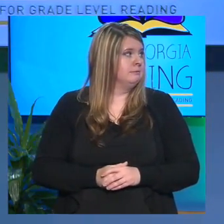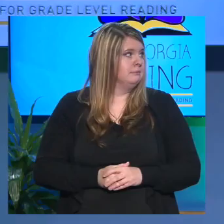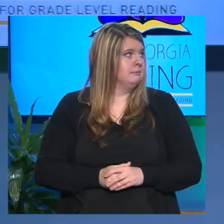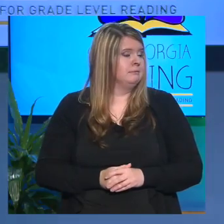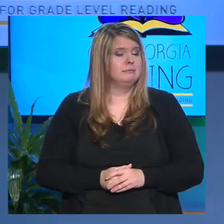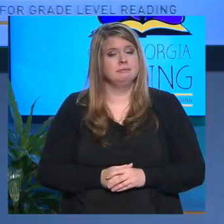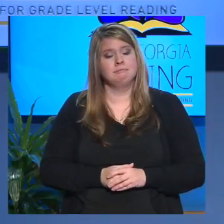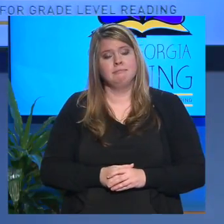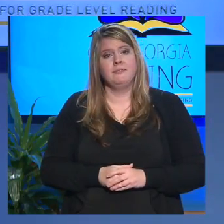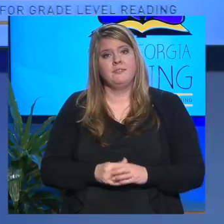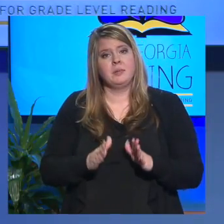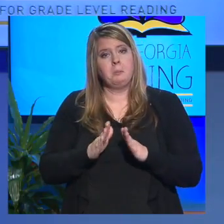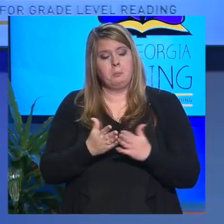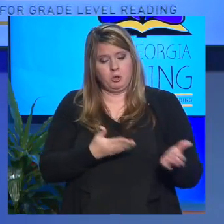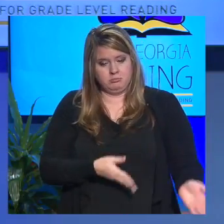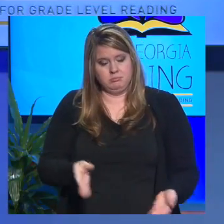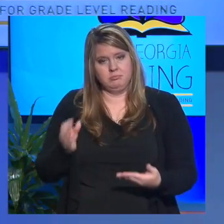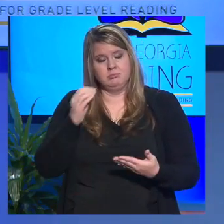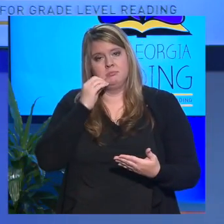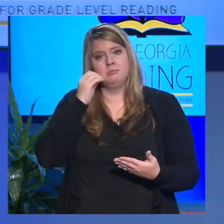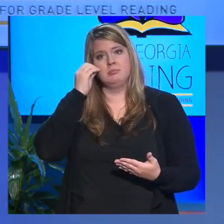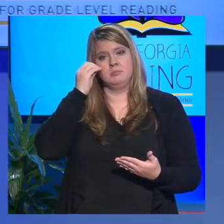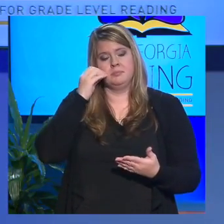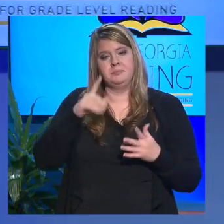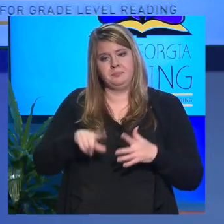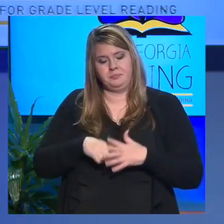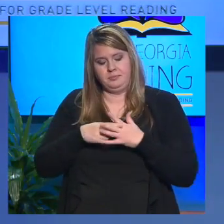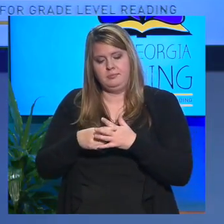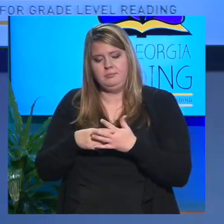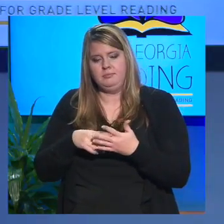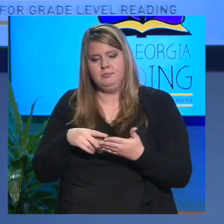I took that book home because the story must be pithy today.